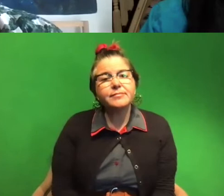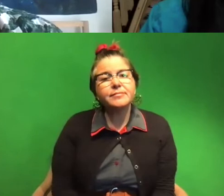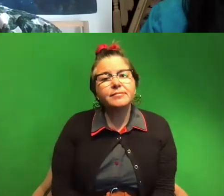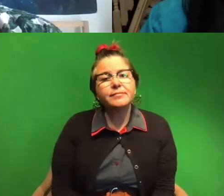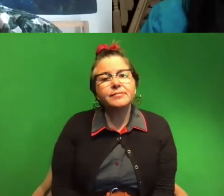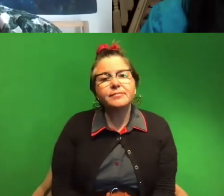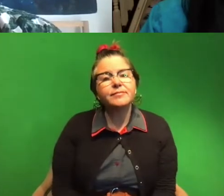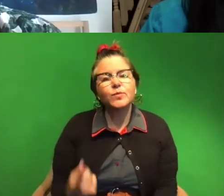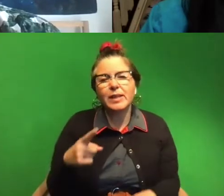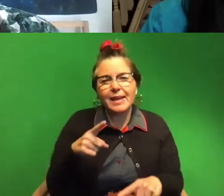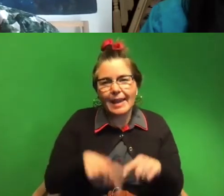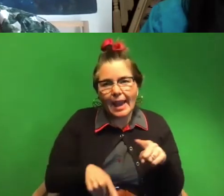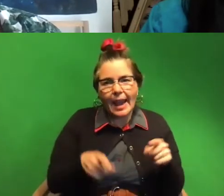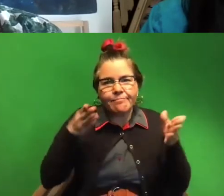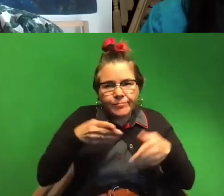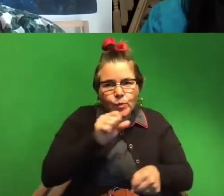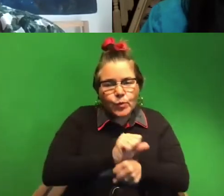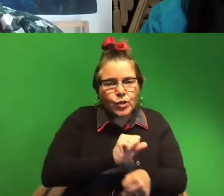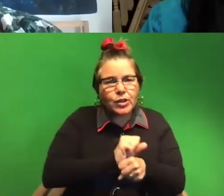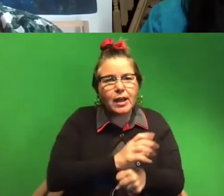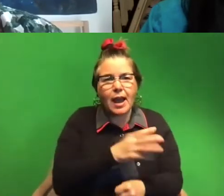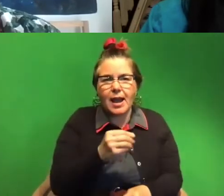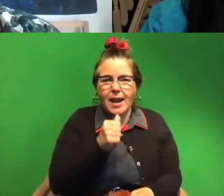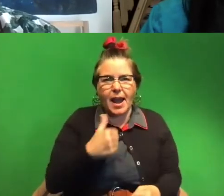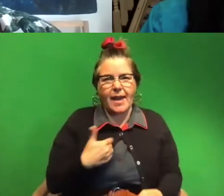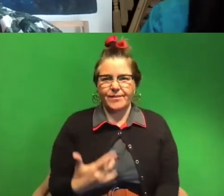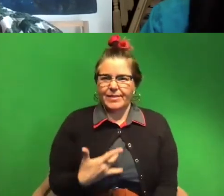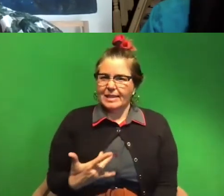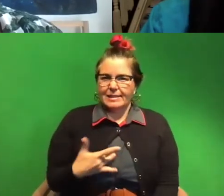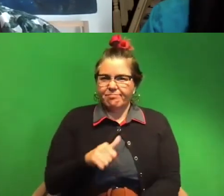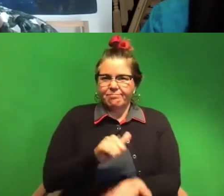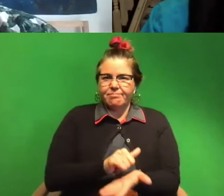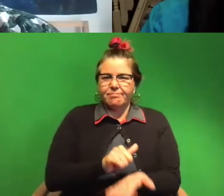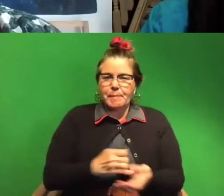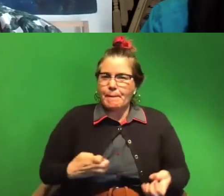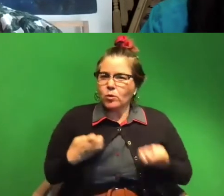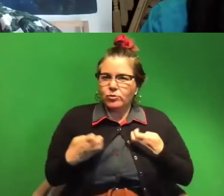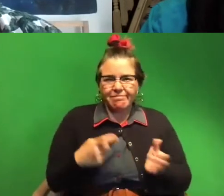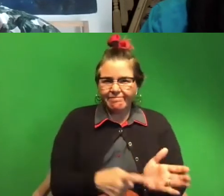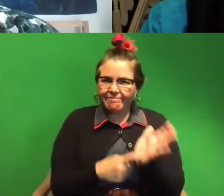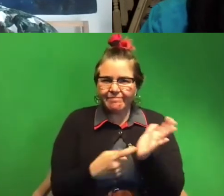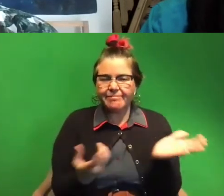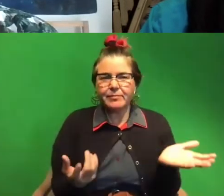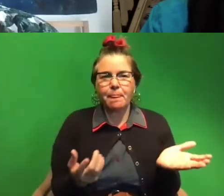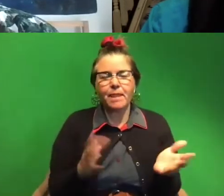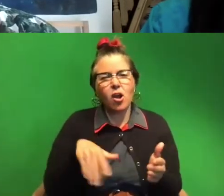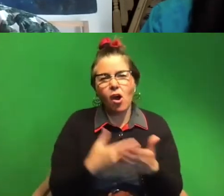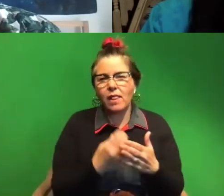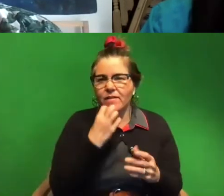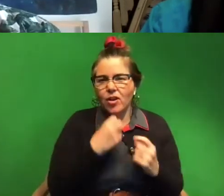you can't do this work and not have feelings and not have emotions. And I think that's all of